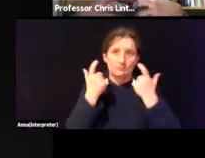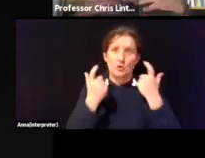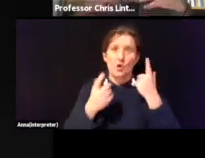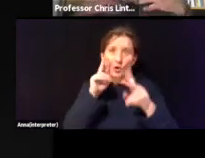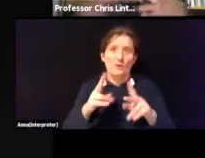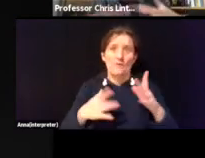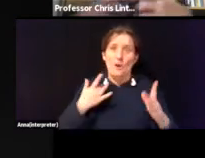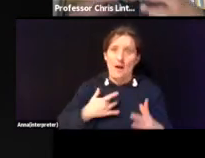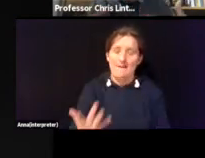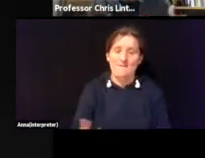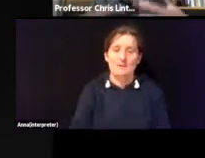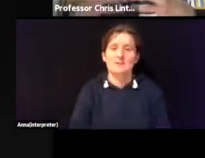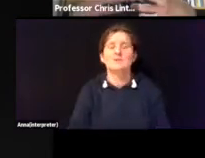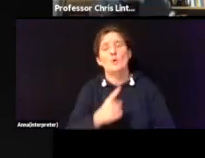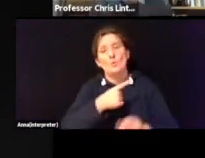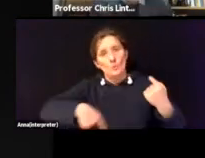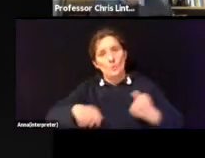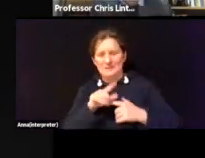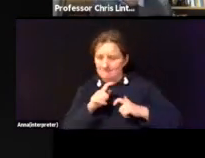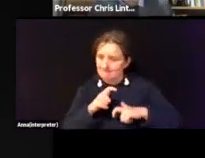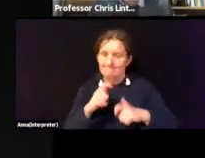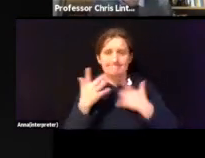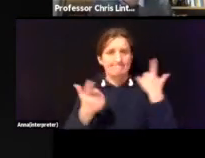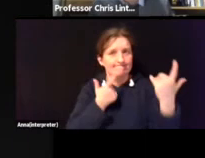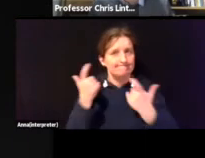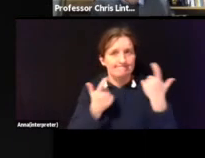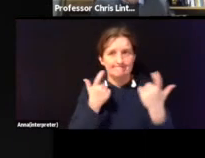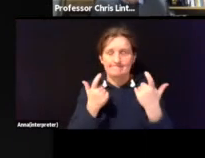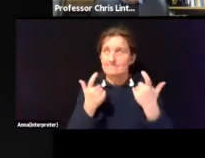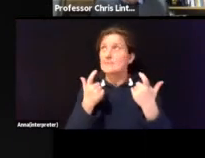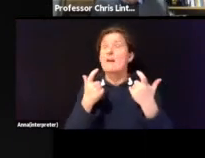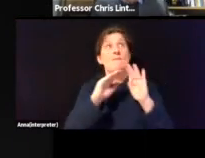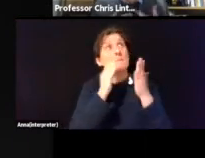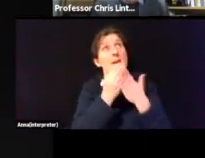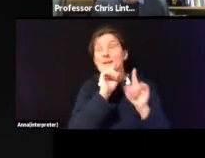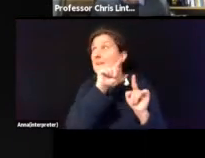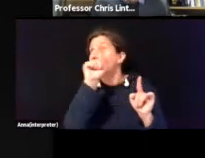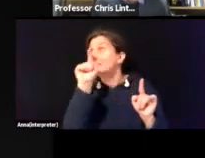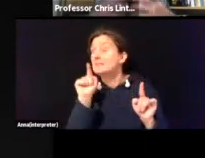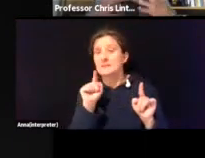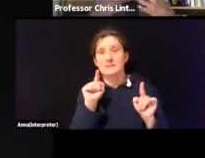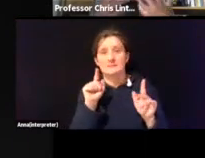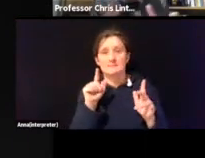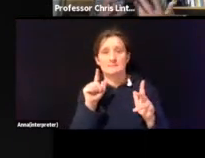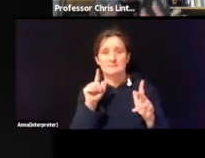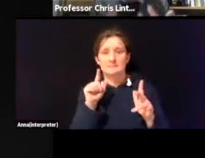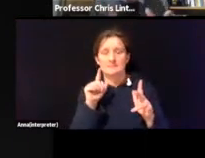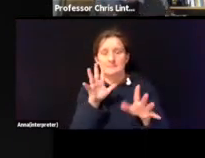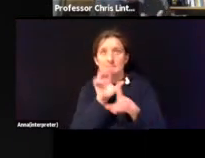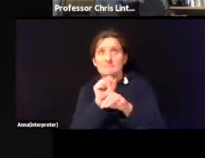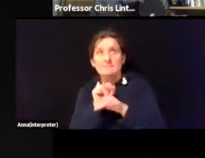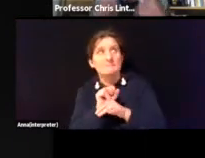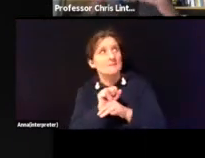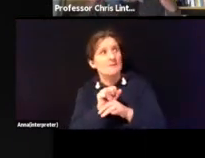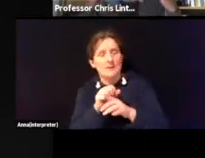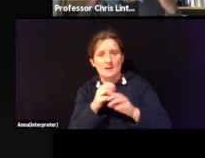of the things that our continual discovery of the wild variety of exoplanets is doing is it's really filling in